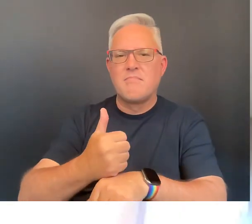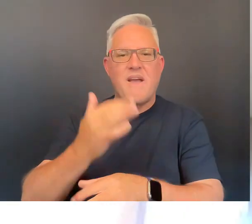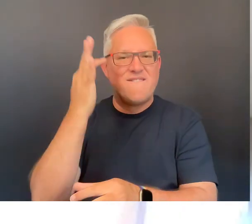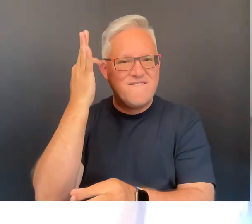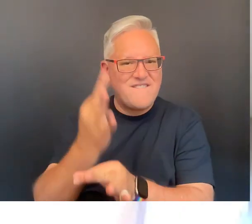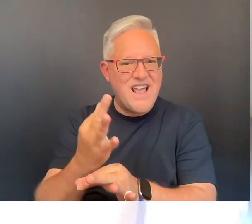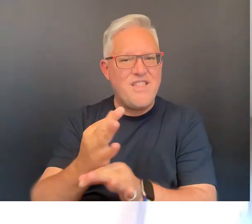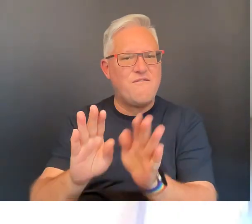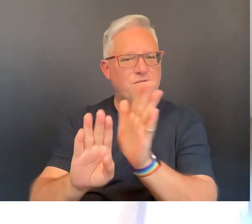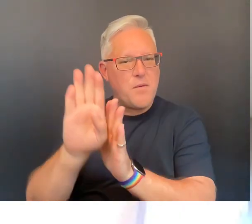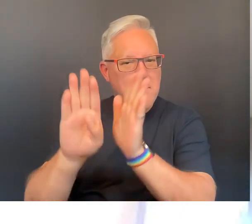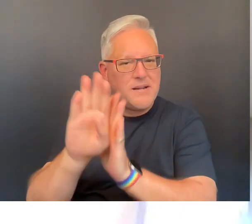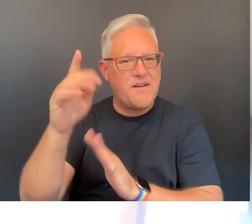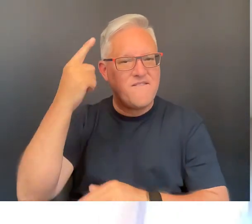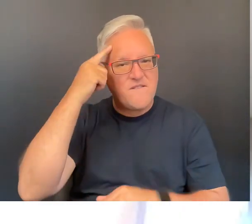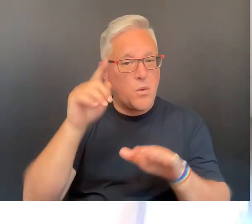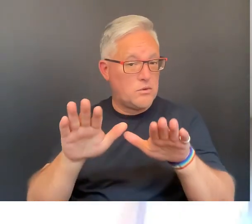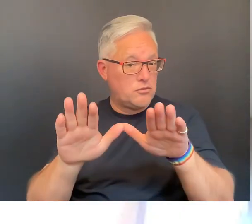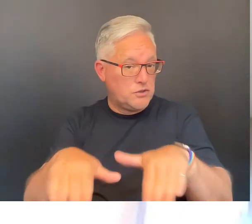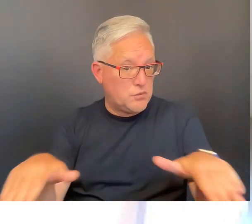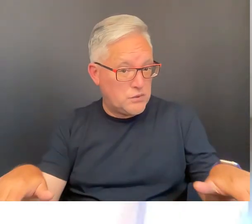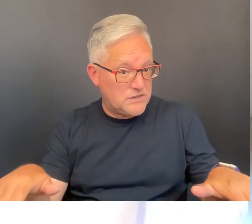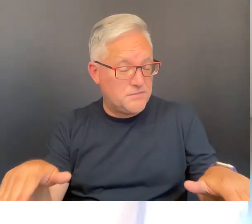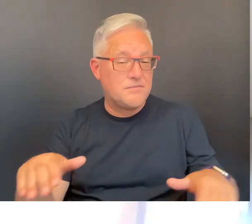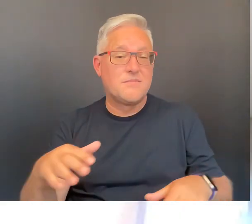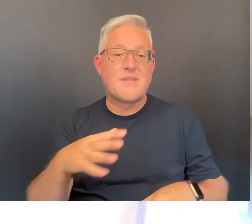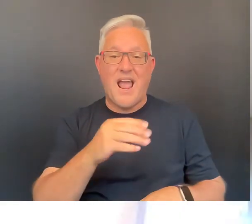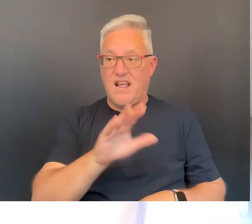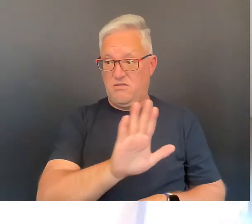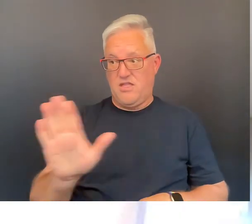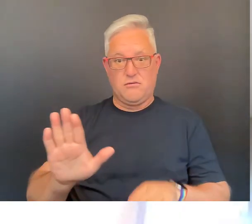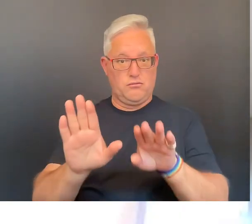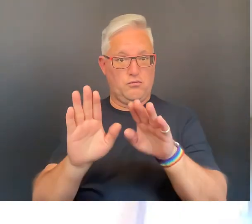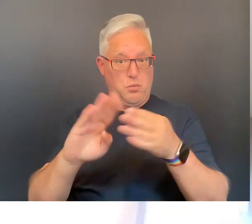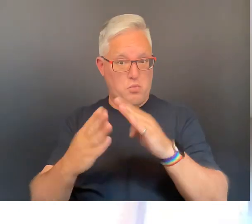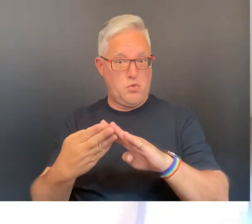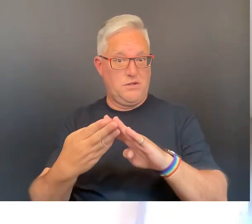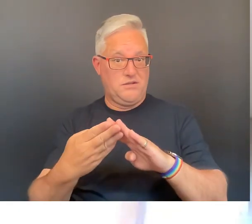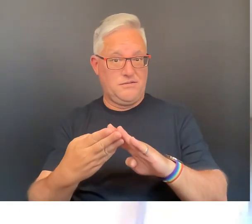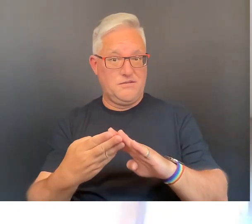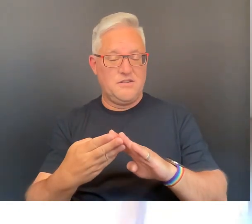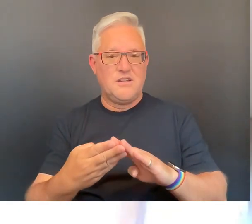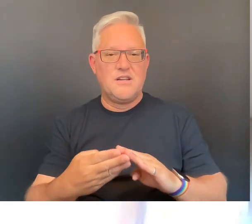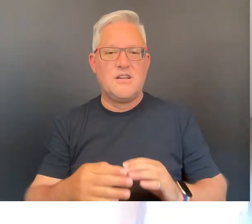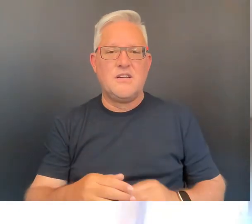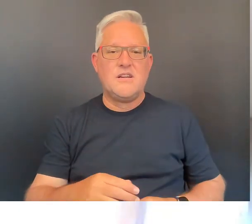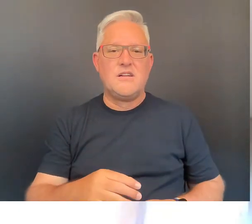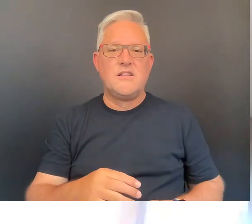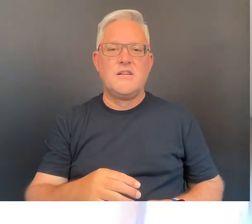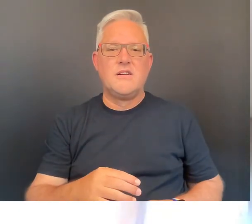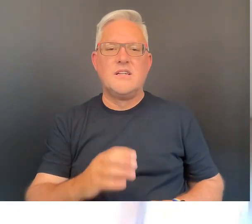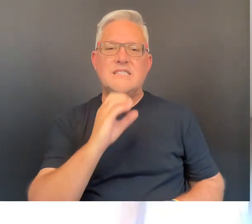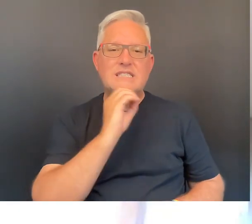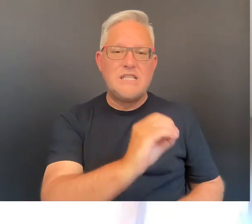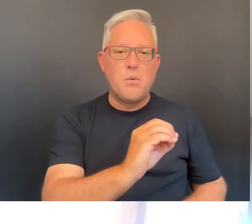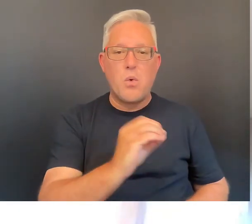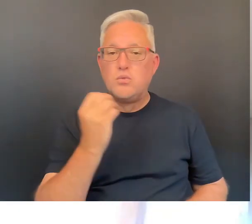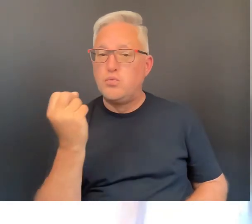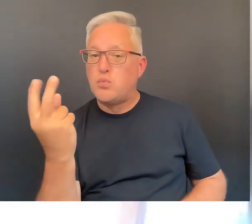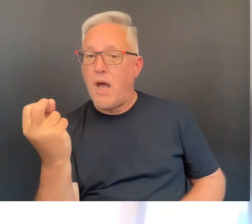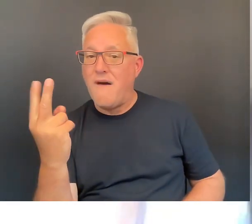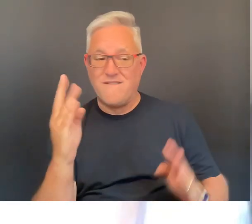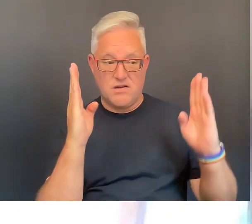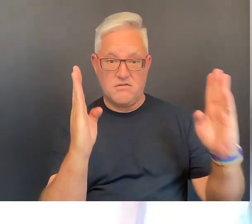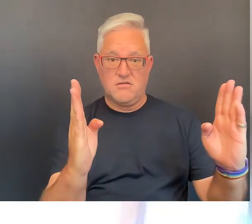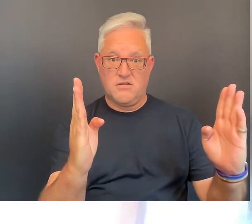formation practices for children and the children's community. So not 0 to 12, beyond